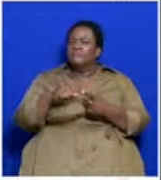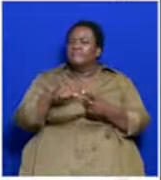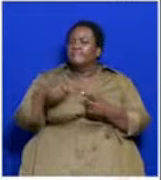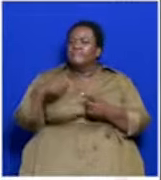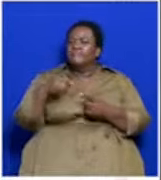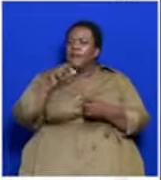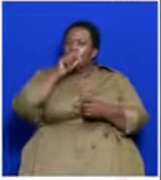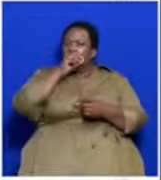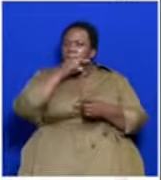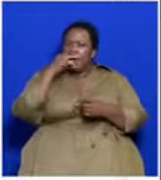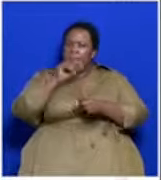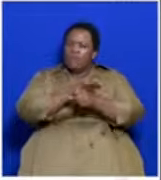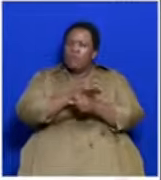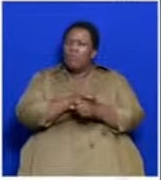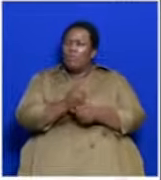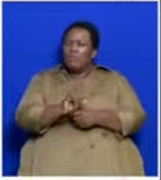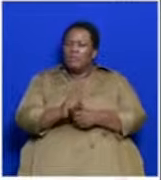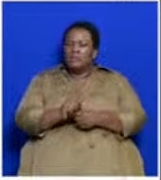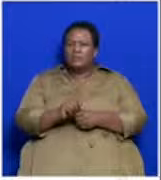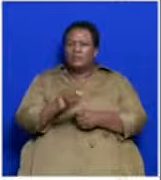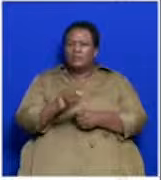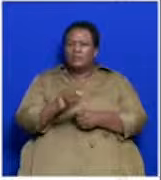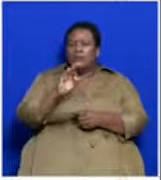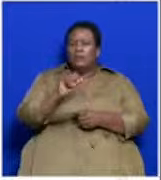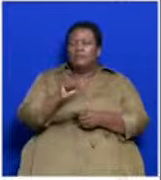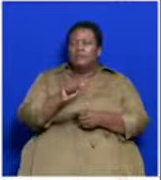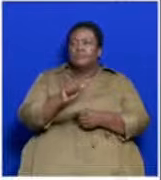It's Bafana Twala. Bafana Twala.